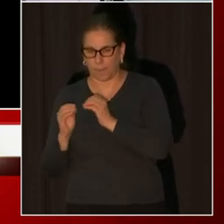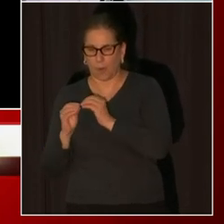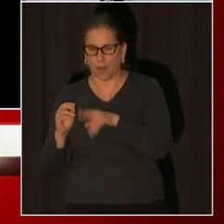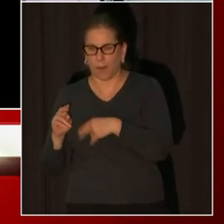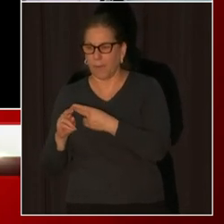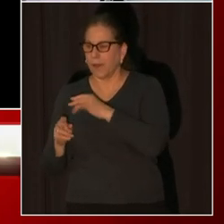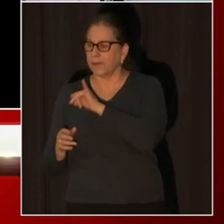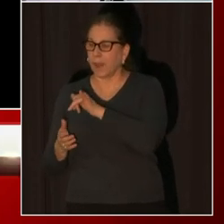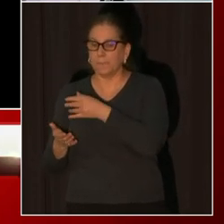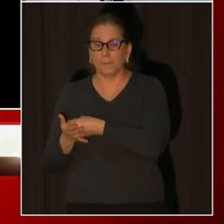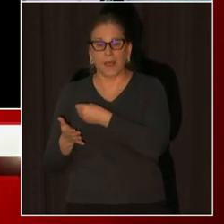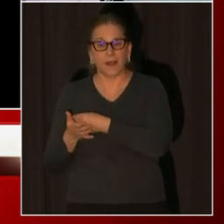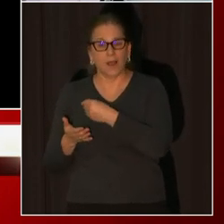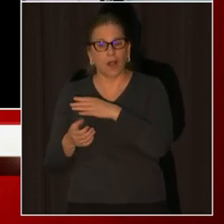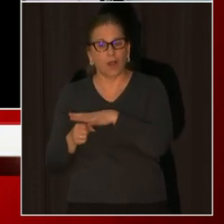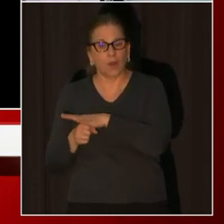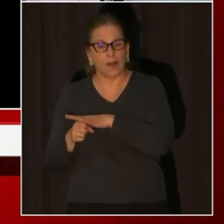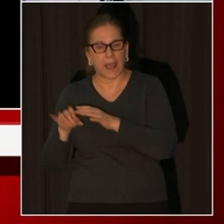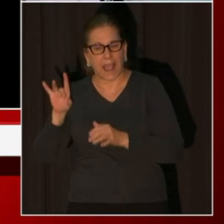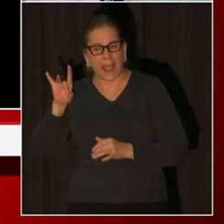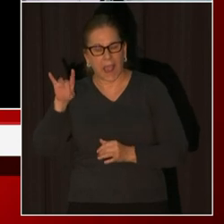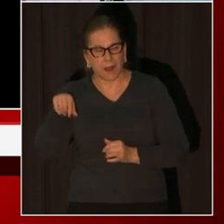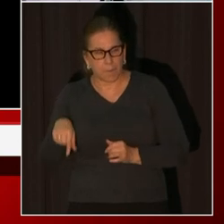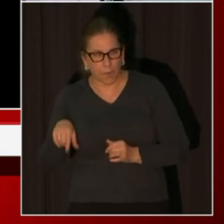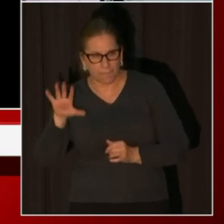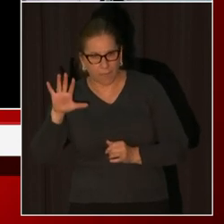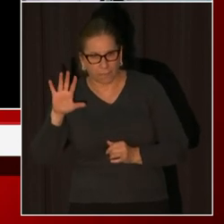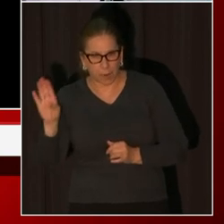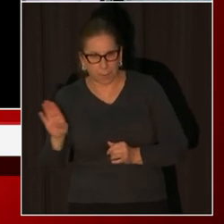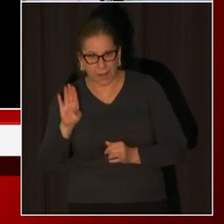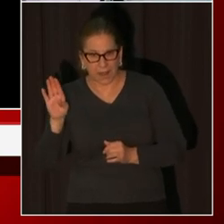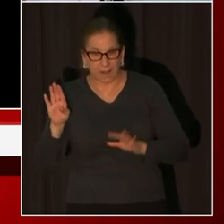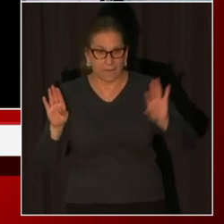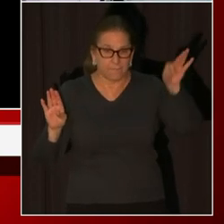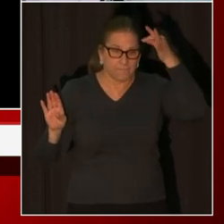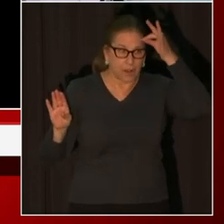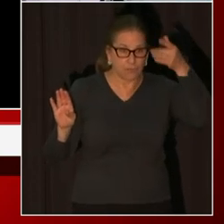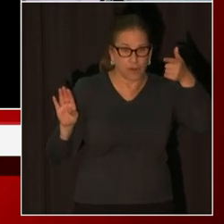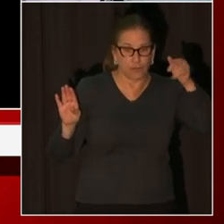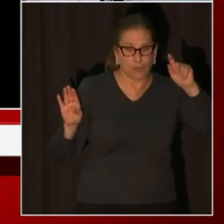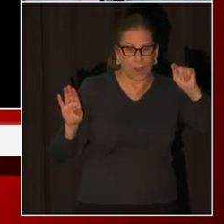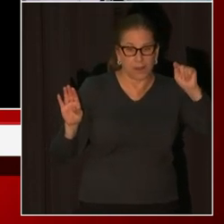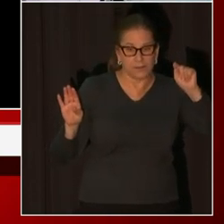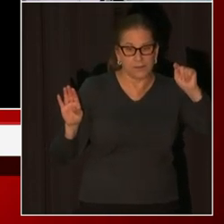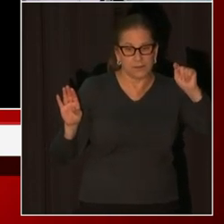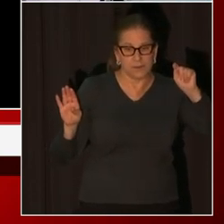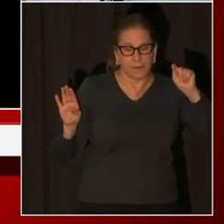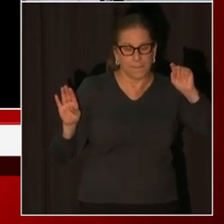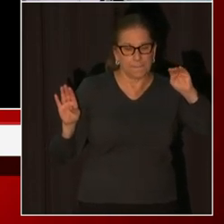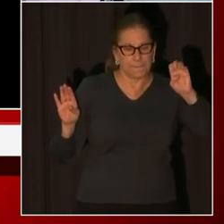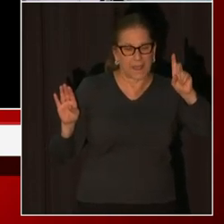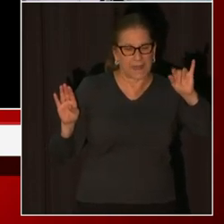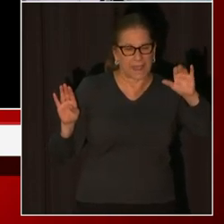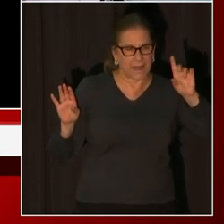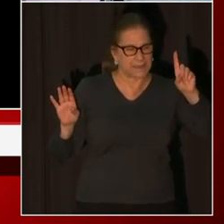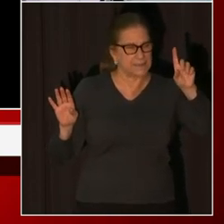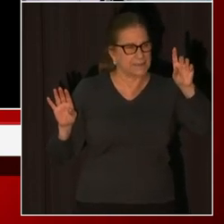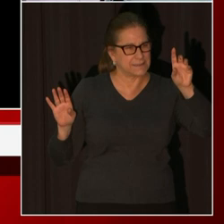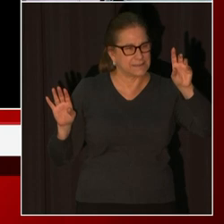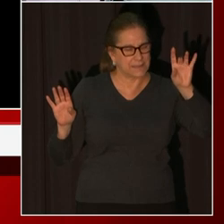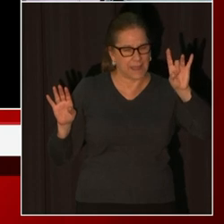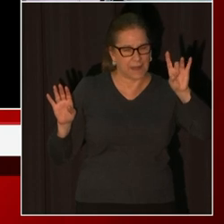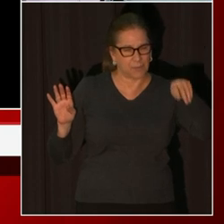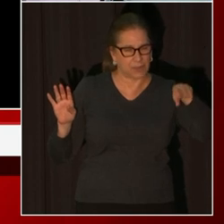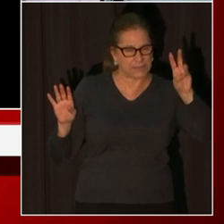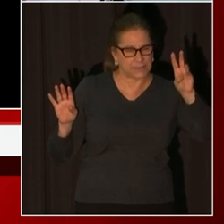$8.5 billion. Our federal grants and Medicaid is $3.6 billion. Enterprise funds are $3 billion. The enterprise funds are